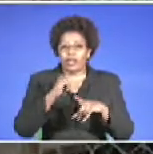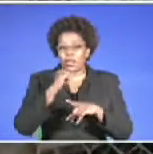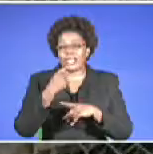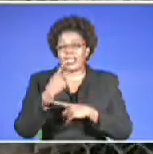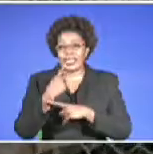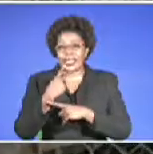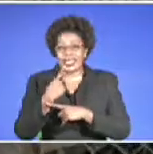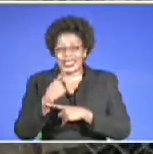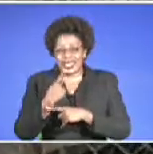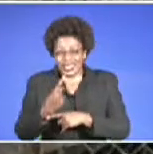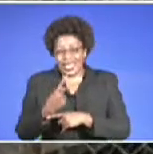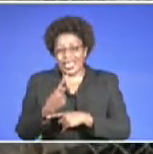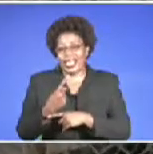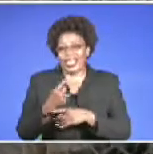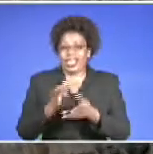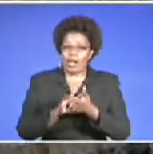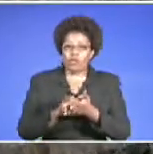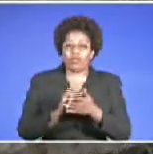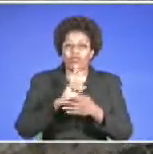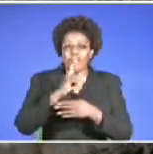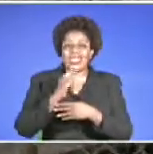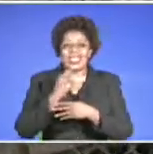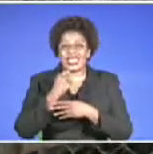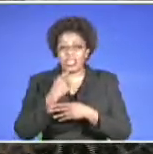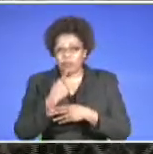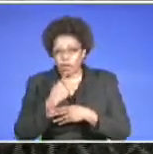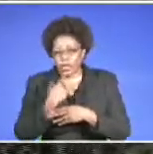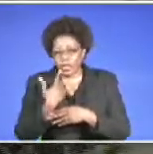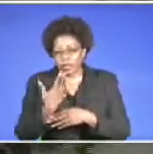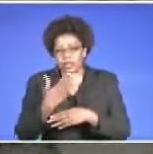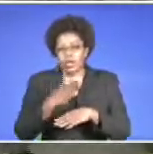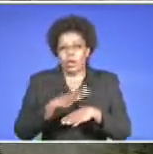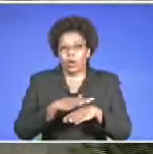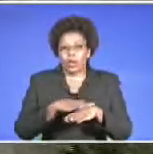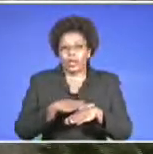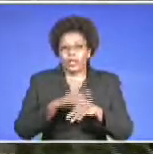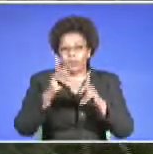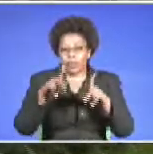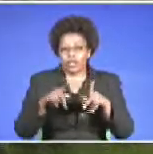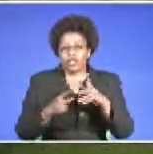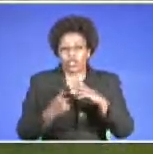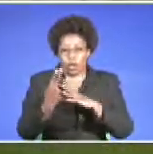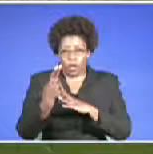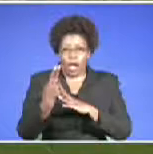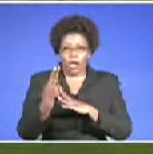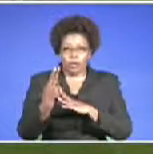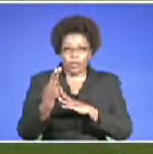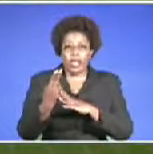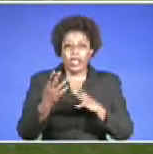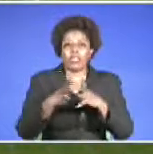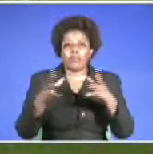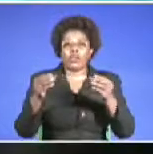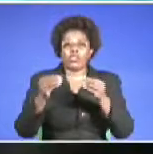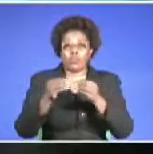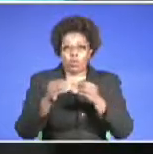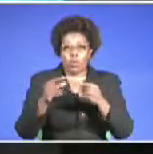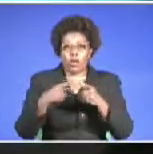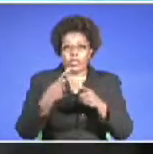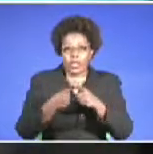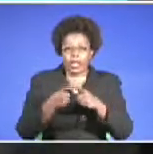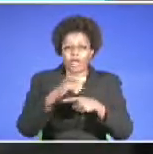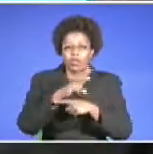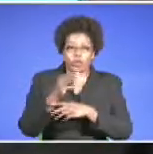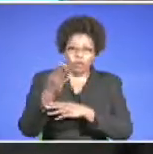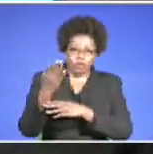we were severely disappointed. Based on the turnout that we would have had last year, it is much smaller than it would have been.